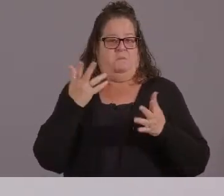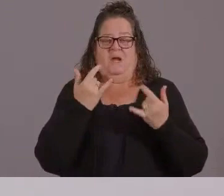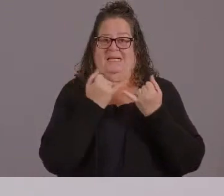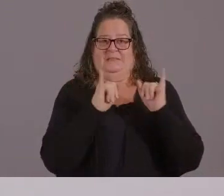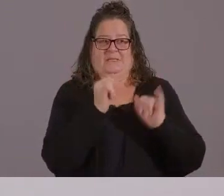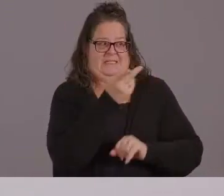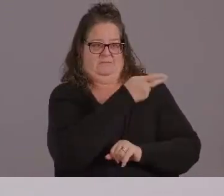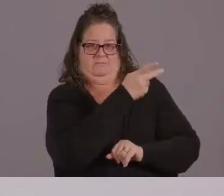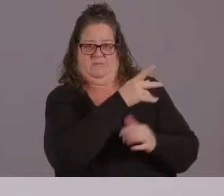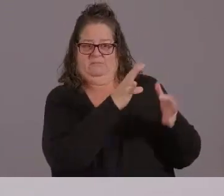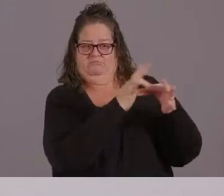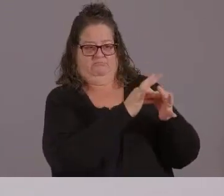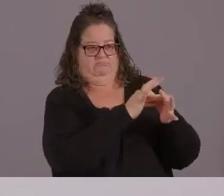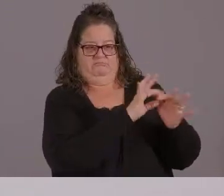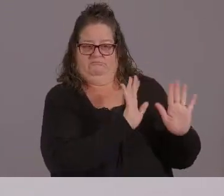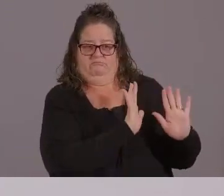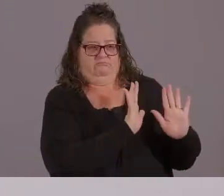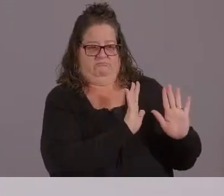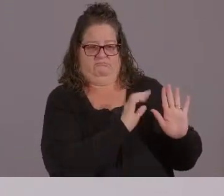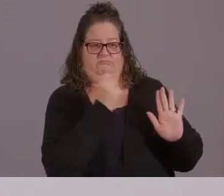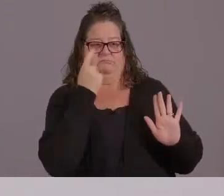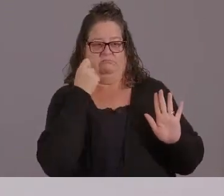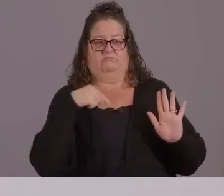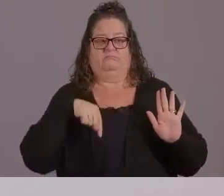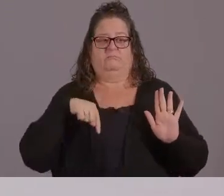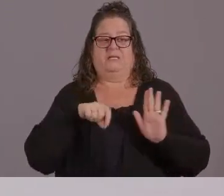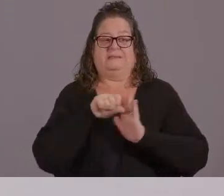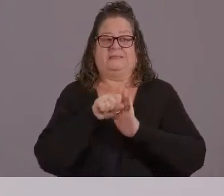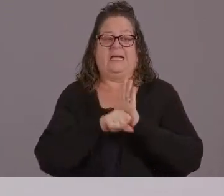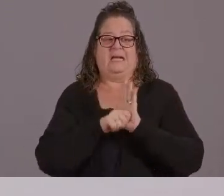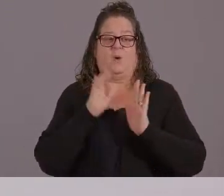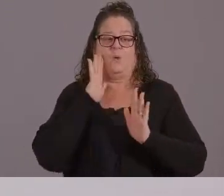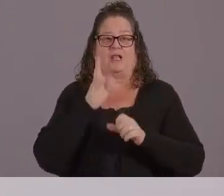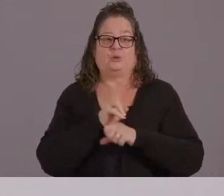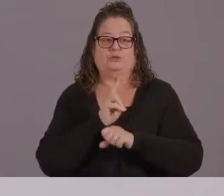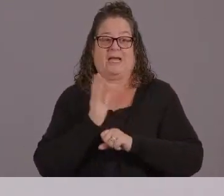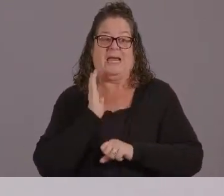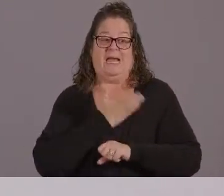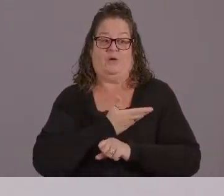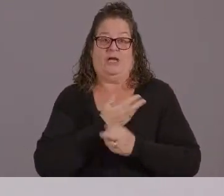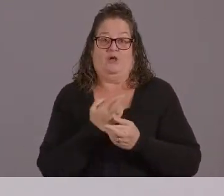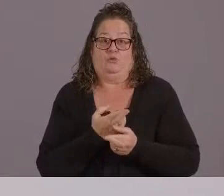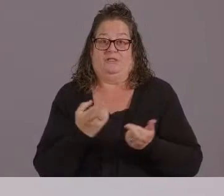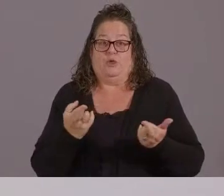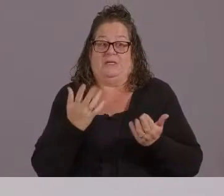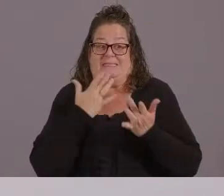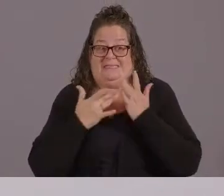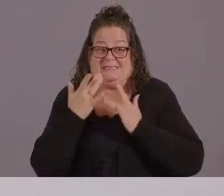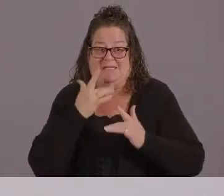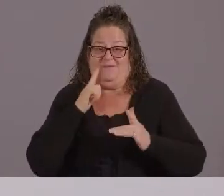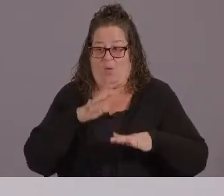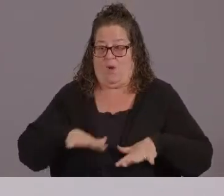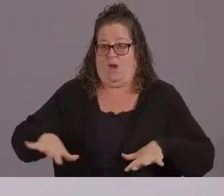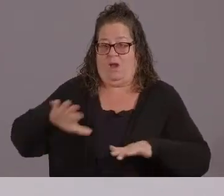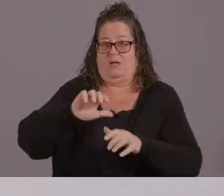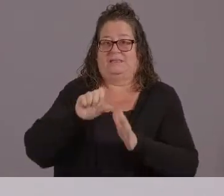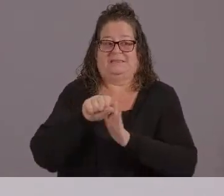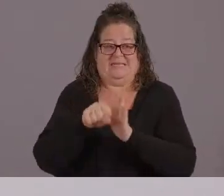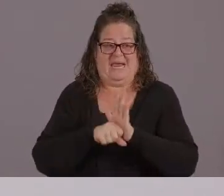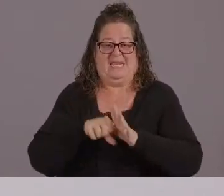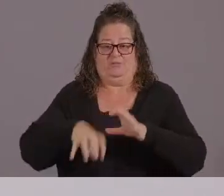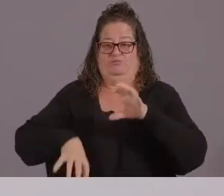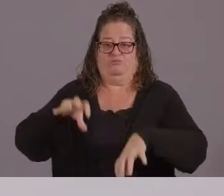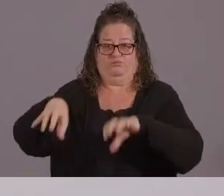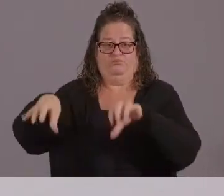be still using our limited resources at the currently operated sites throughout the state. We wouldn't be supporting it or overseeing